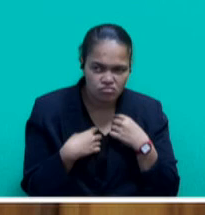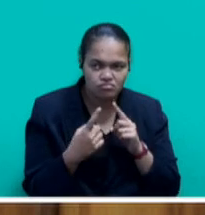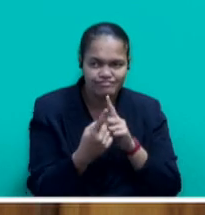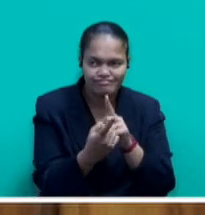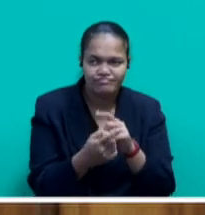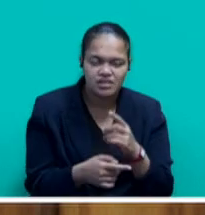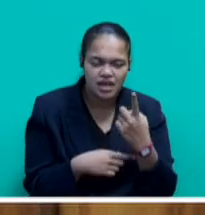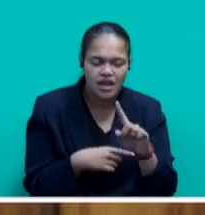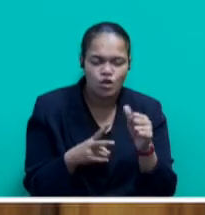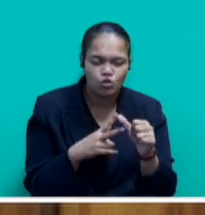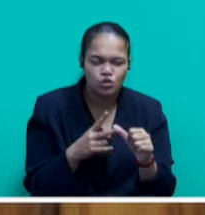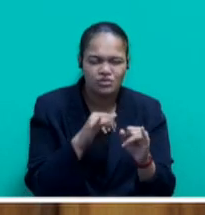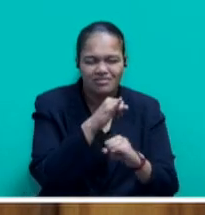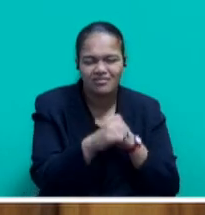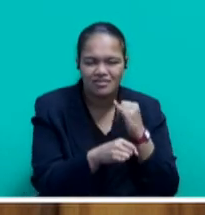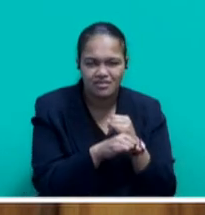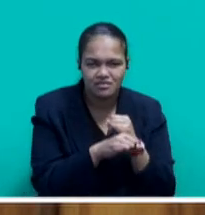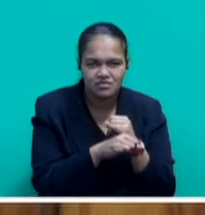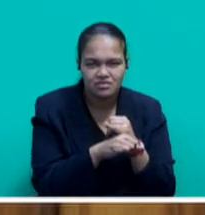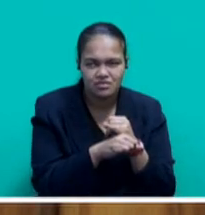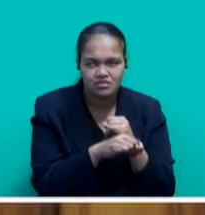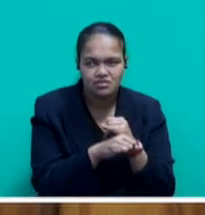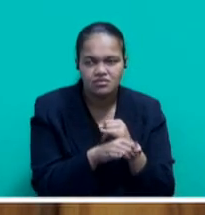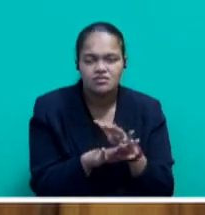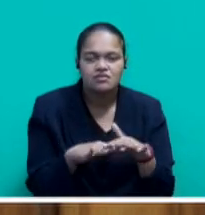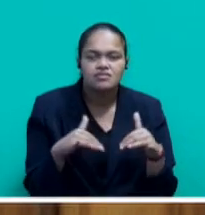and international forum.